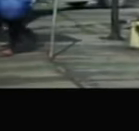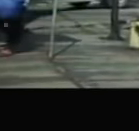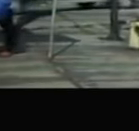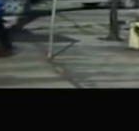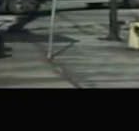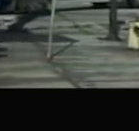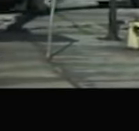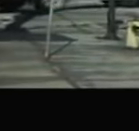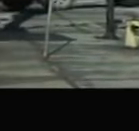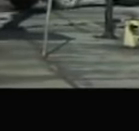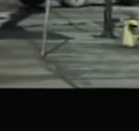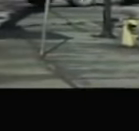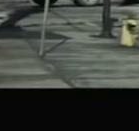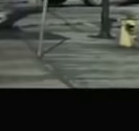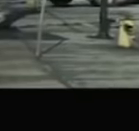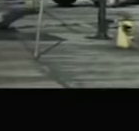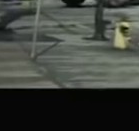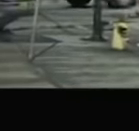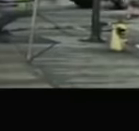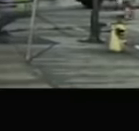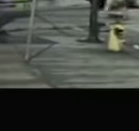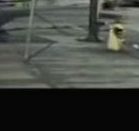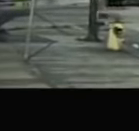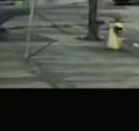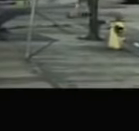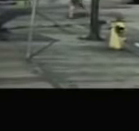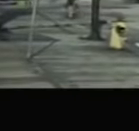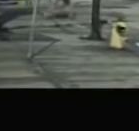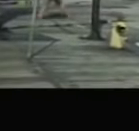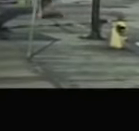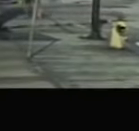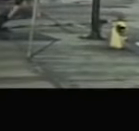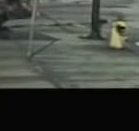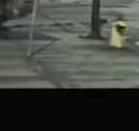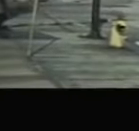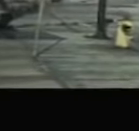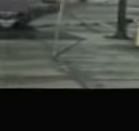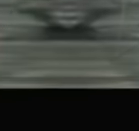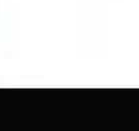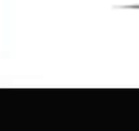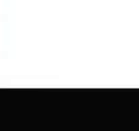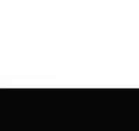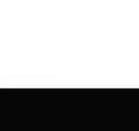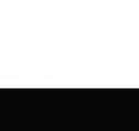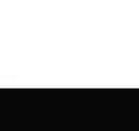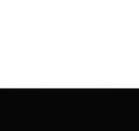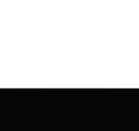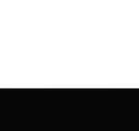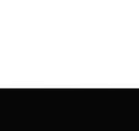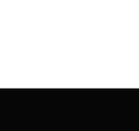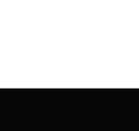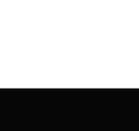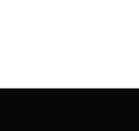Dibe, this week we're in Arima to answer your questions and address your concerns.